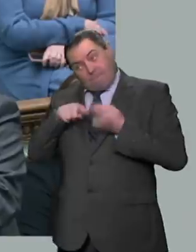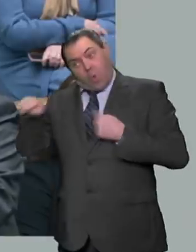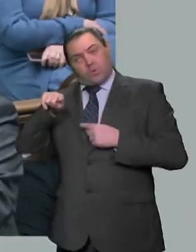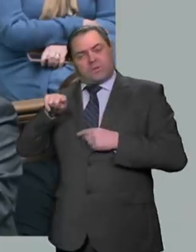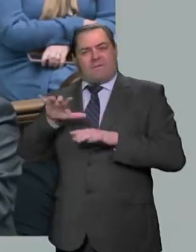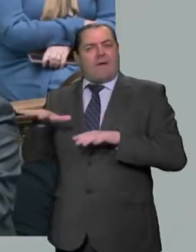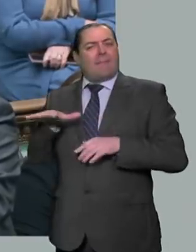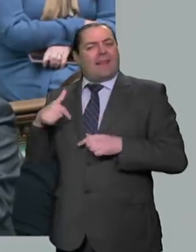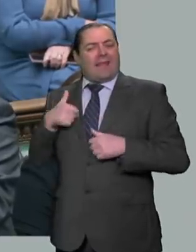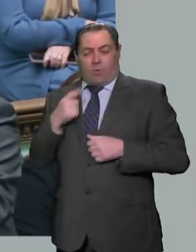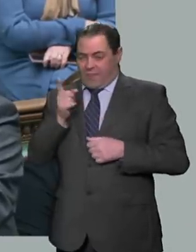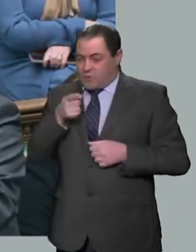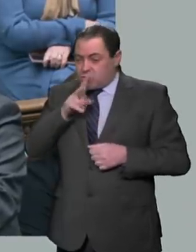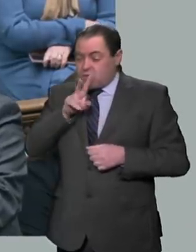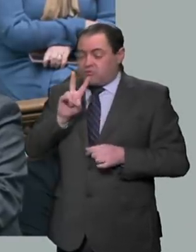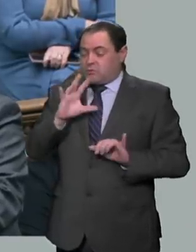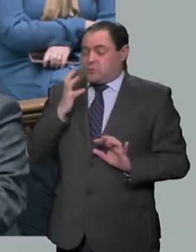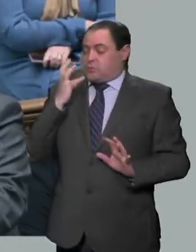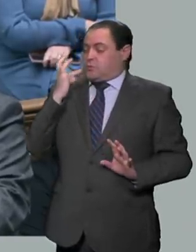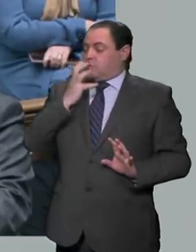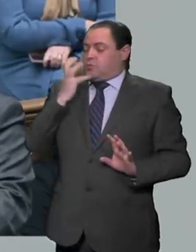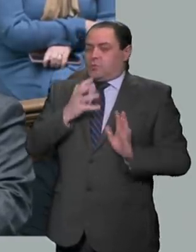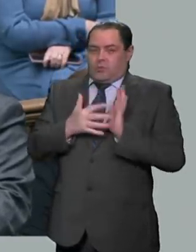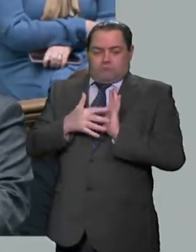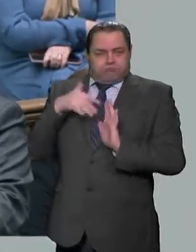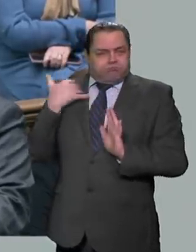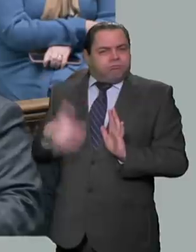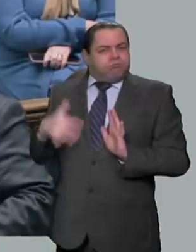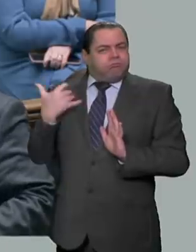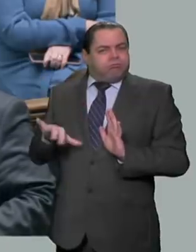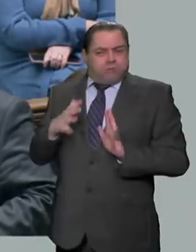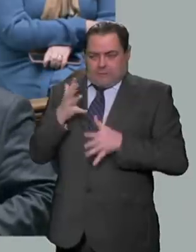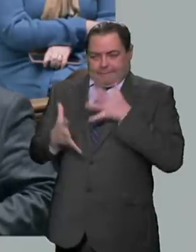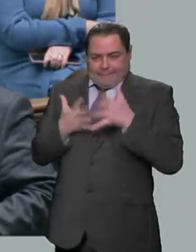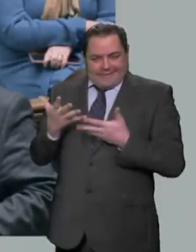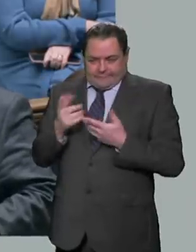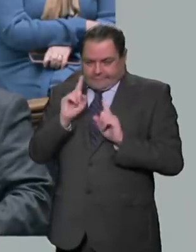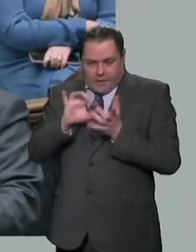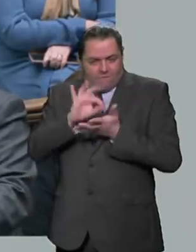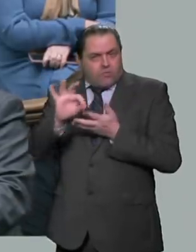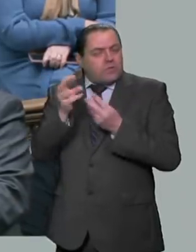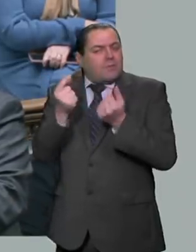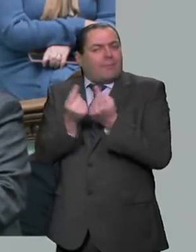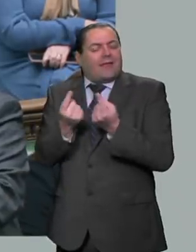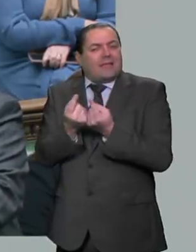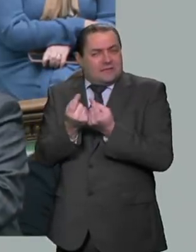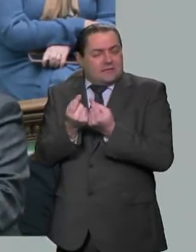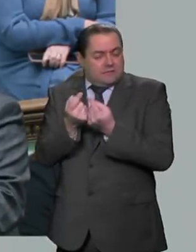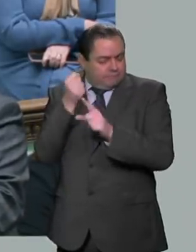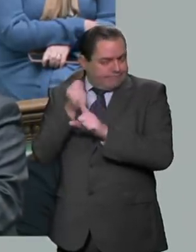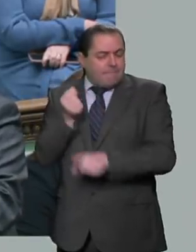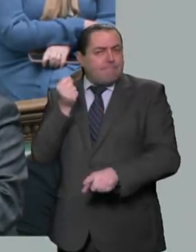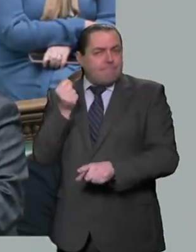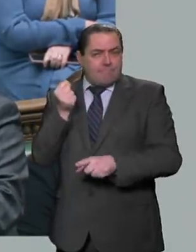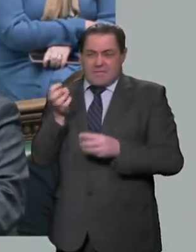majority of families, losing £1,200 a year will be catastrophic. For some, it will mean that they